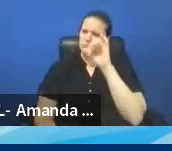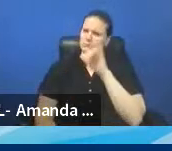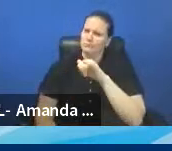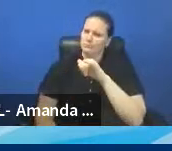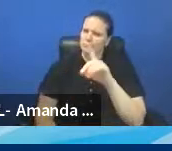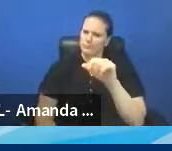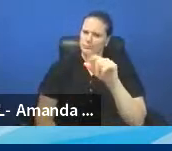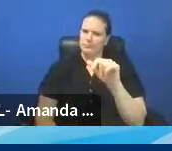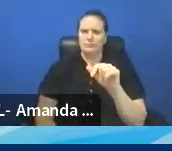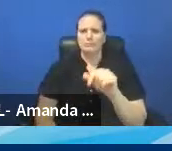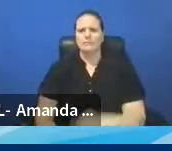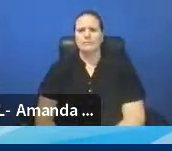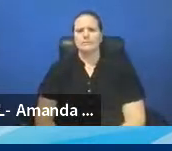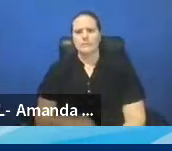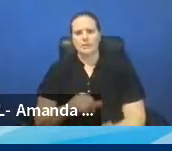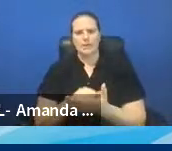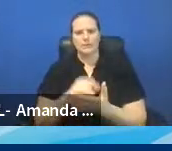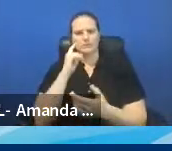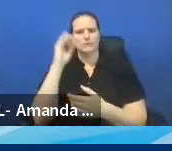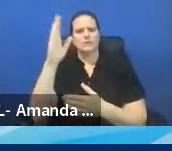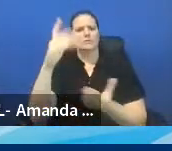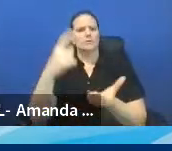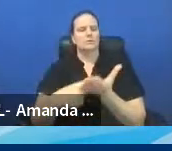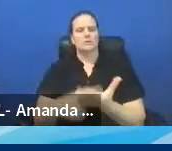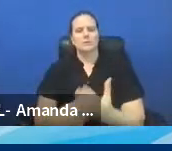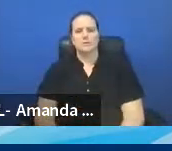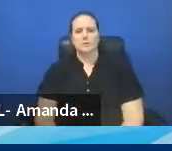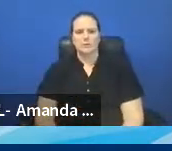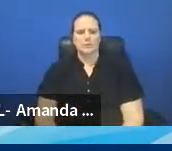but that can be for a future conversation.